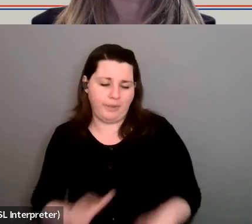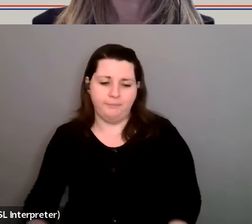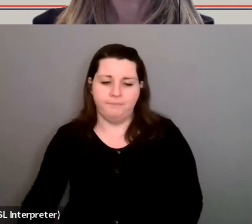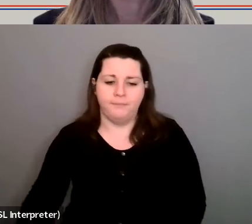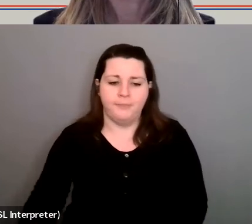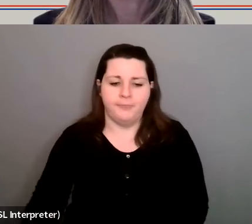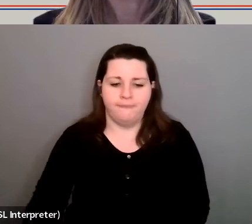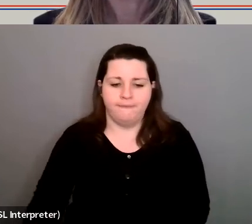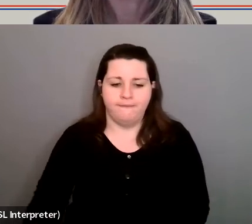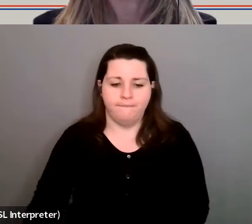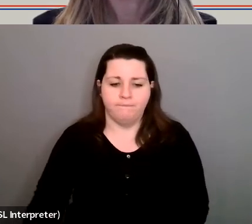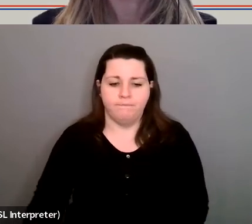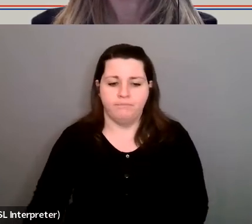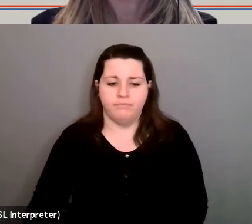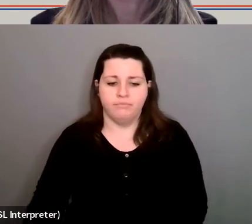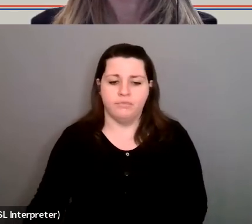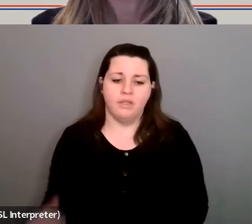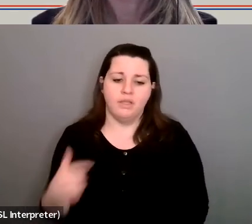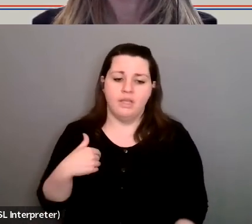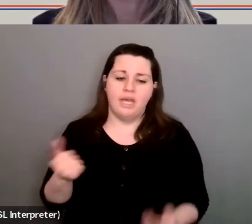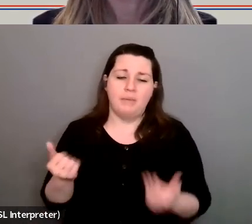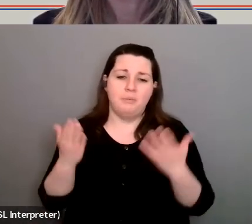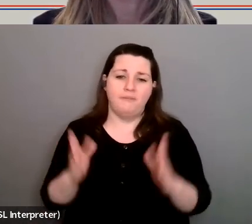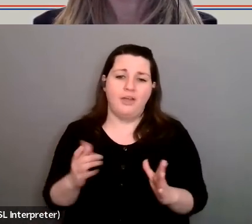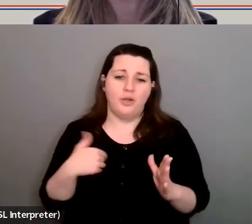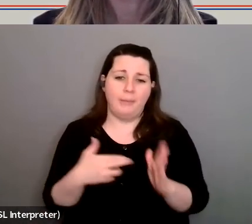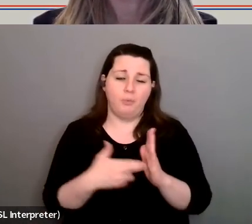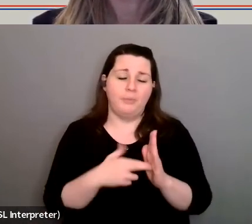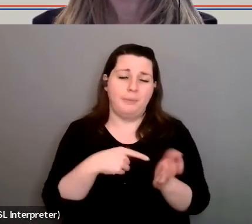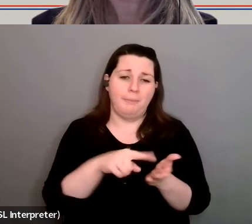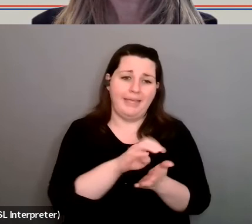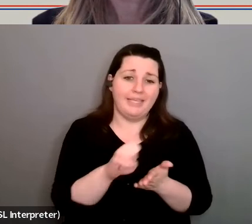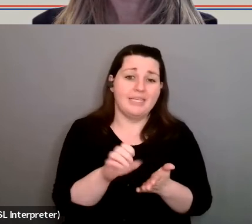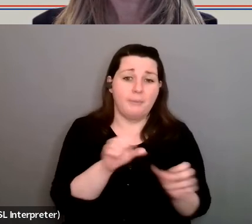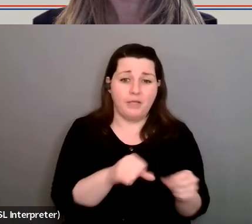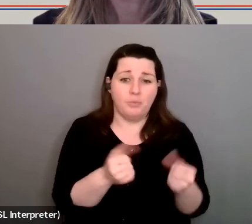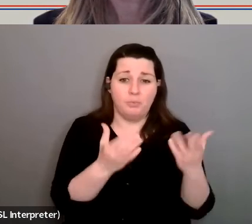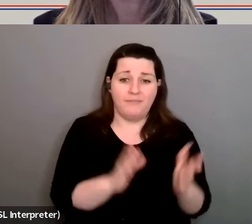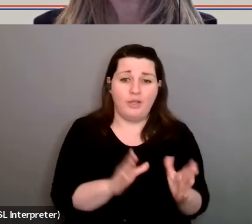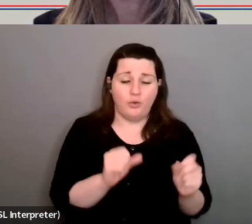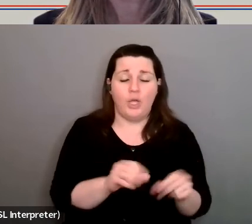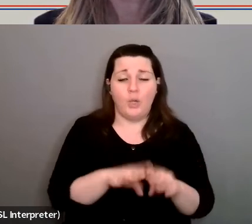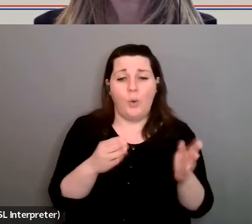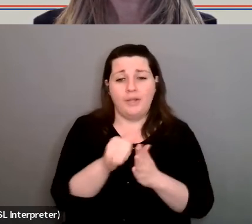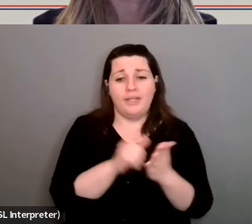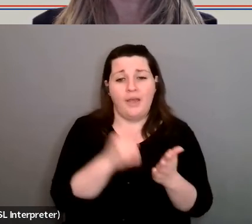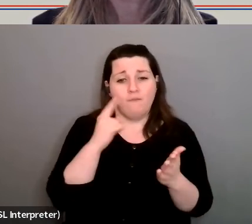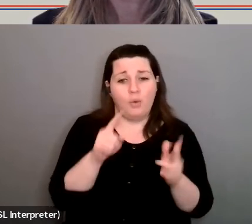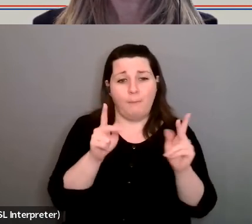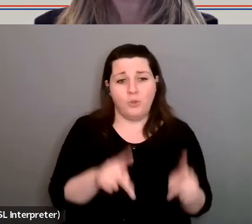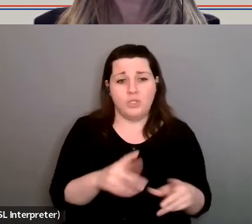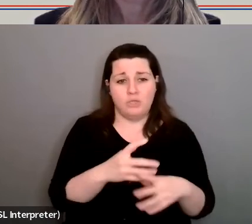Okay. As a provider who is also a representative payee, is it possible for the provider to open an account for an individual receiving